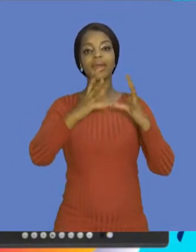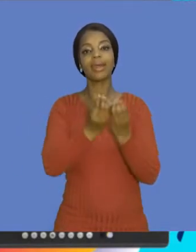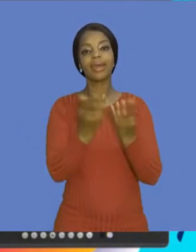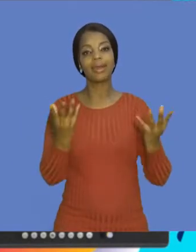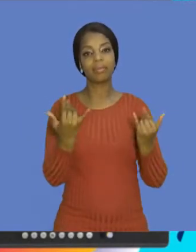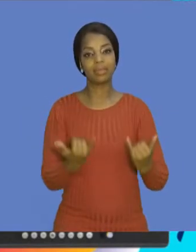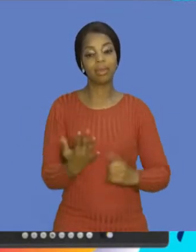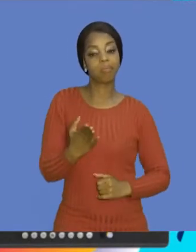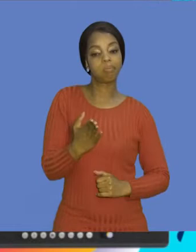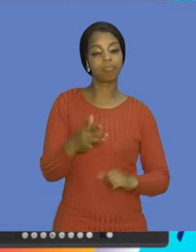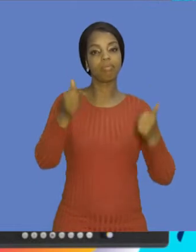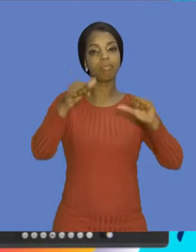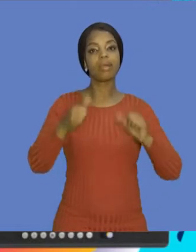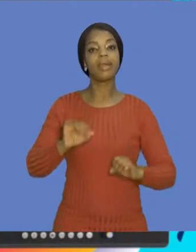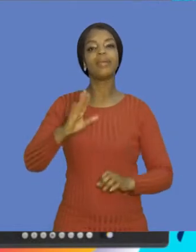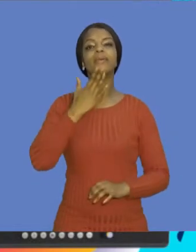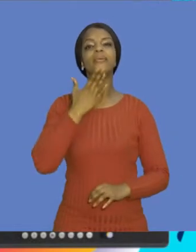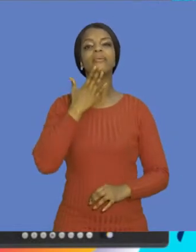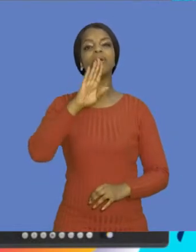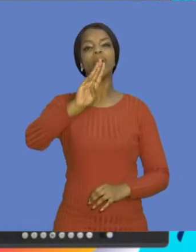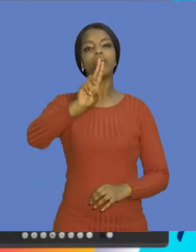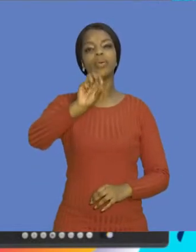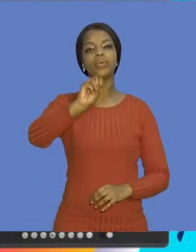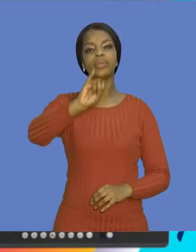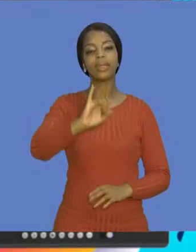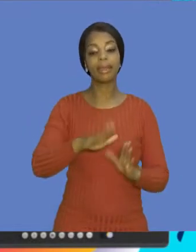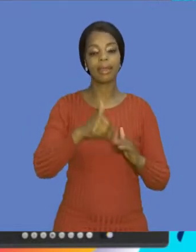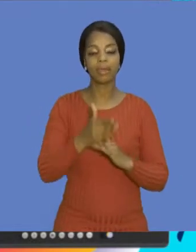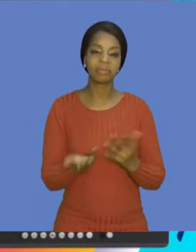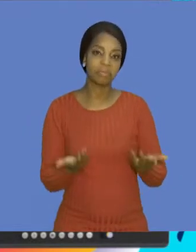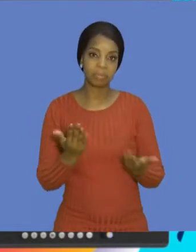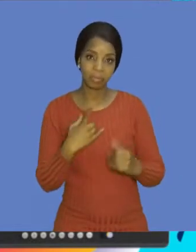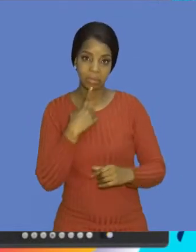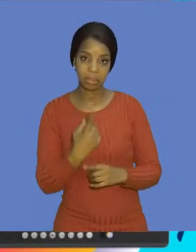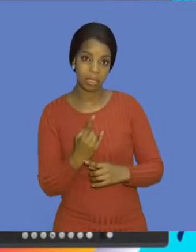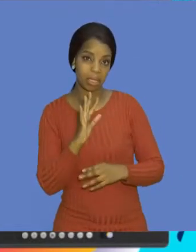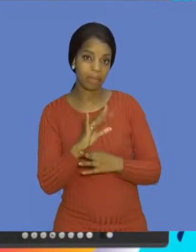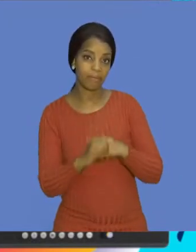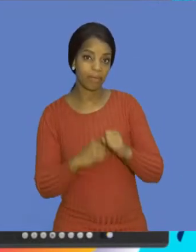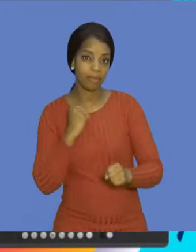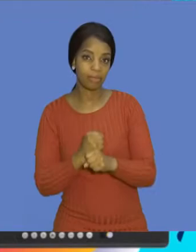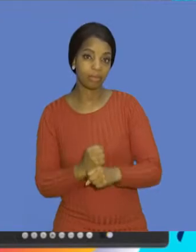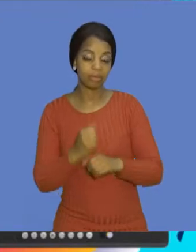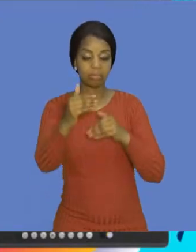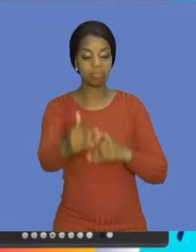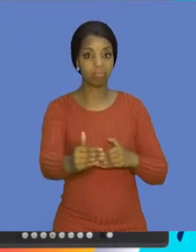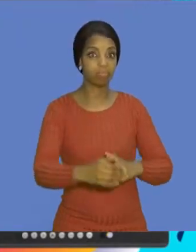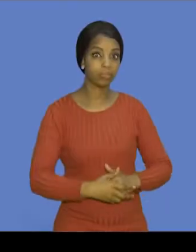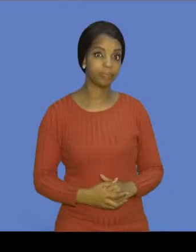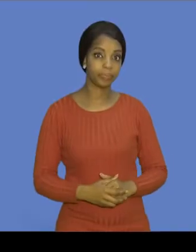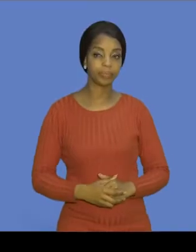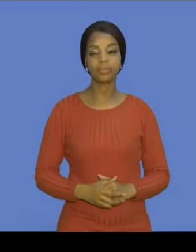have in her account after the money that she has invested matures for the 5 years at that simple